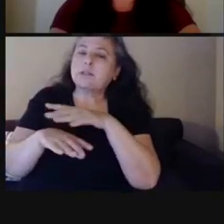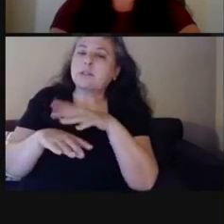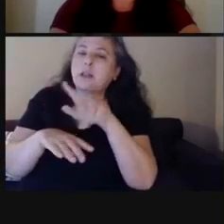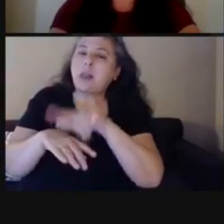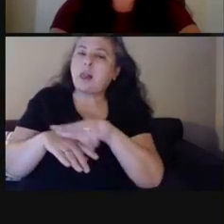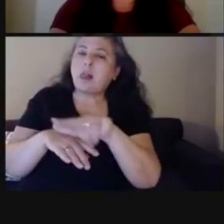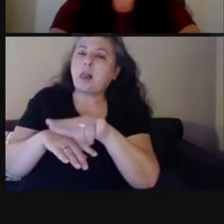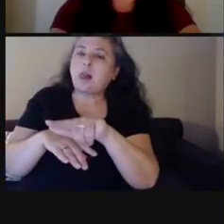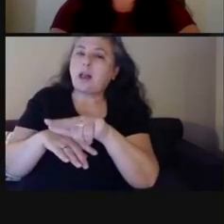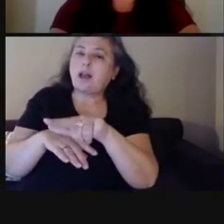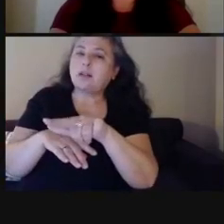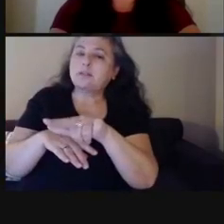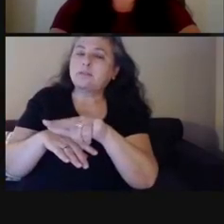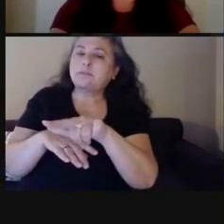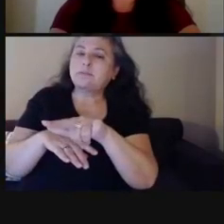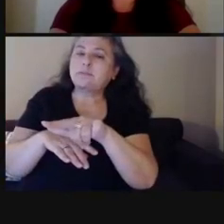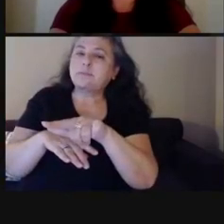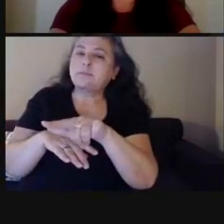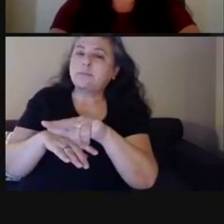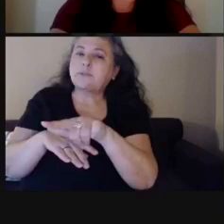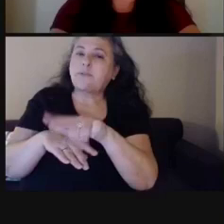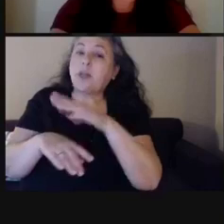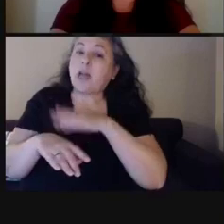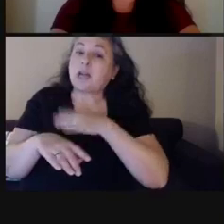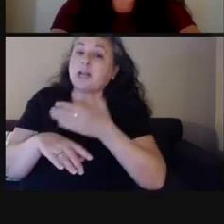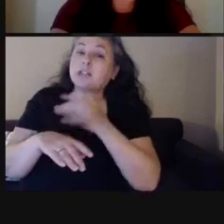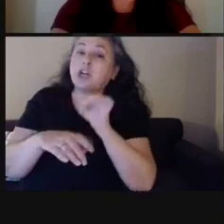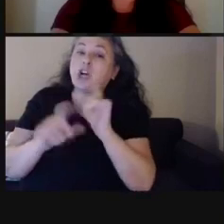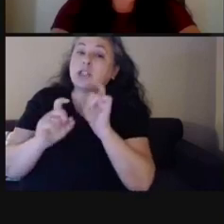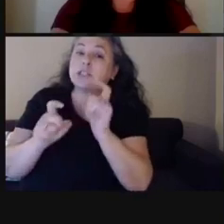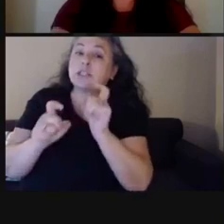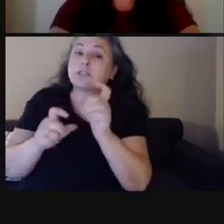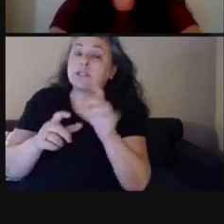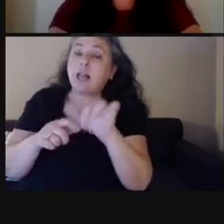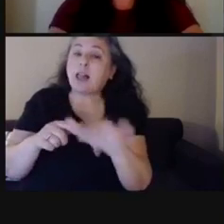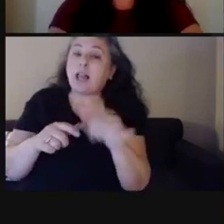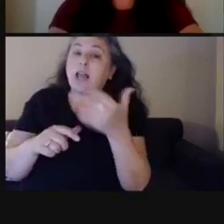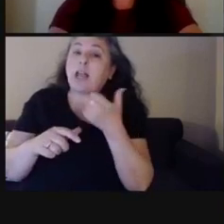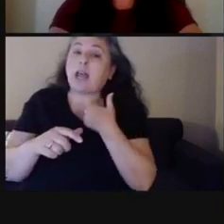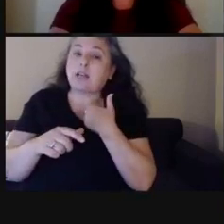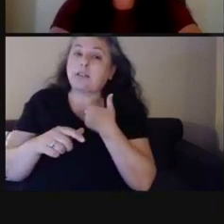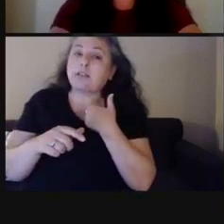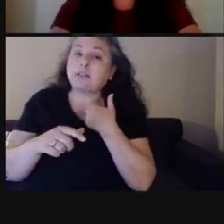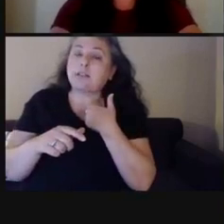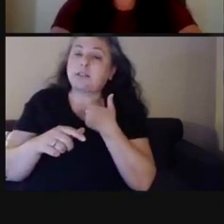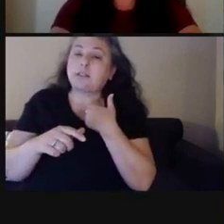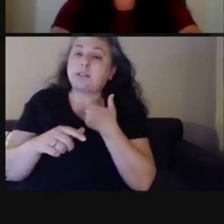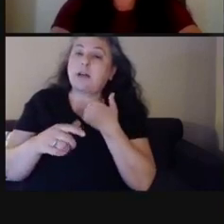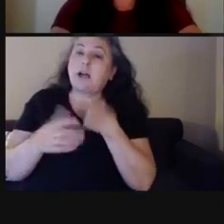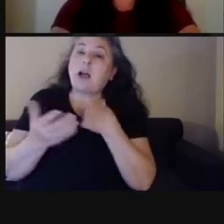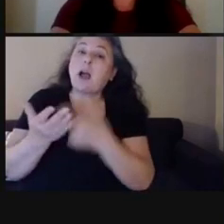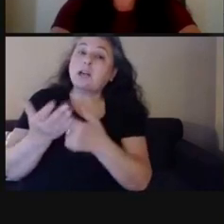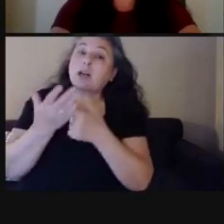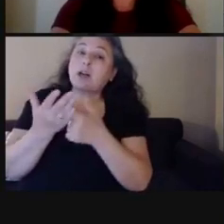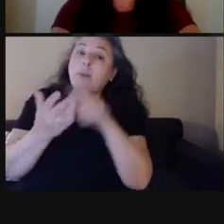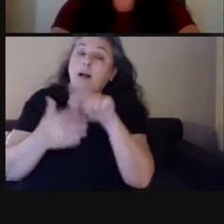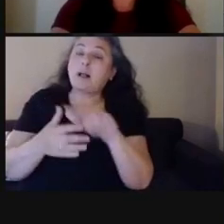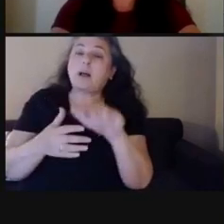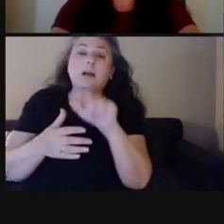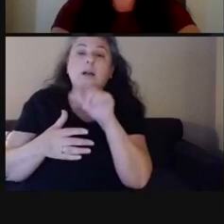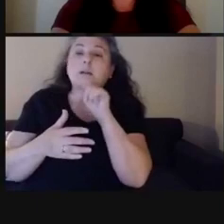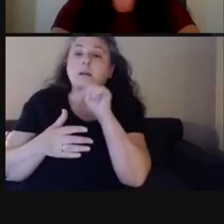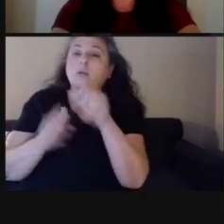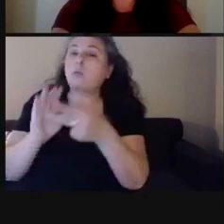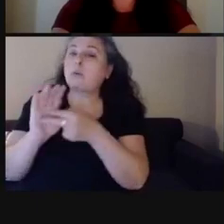to go onto the land and acknowledge all the gifts that land had. And when I talk about land, I'm not just talking